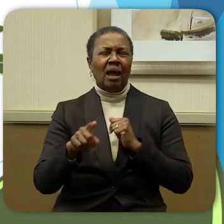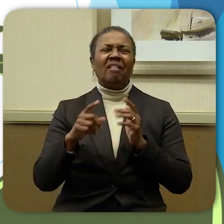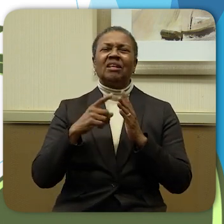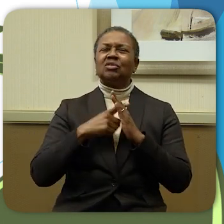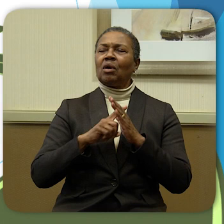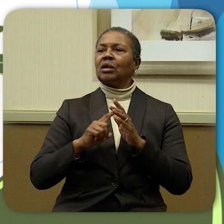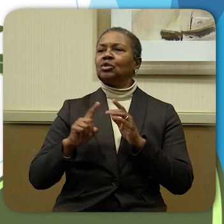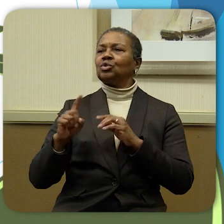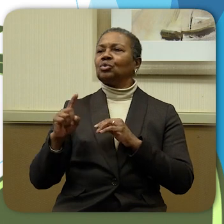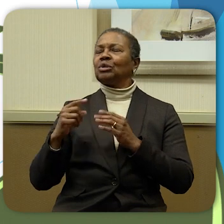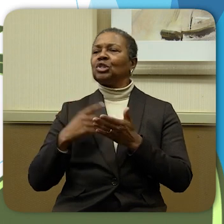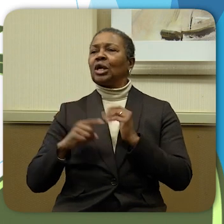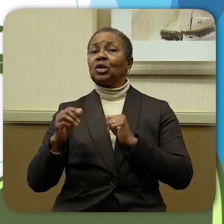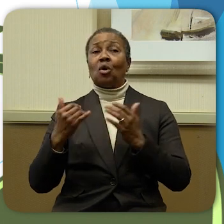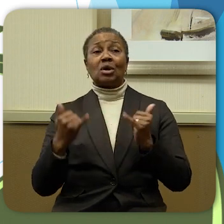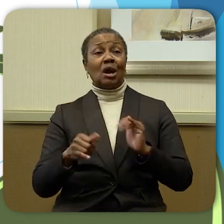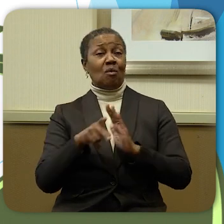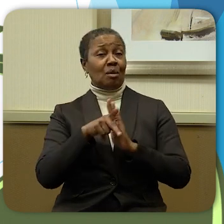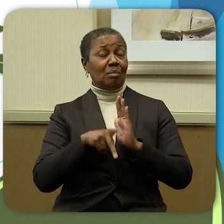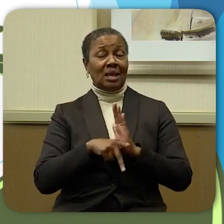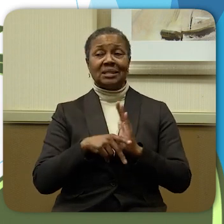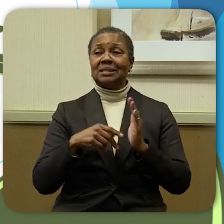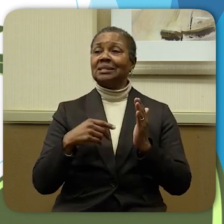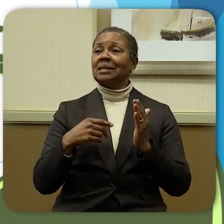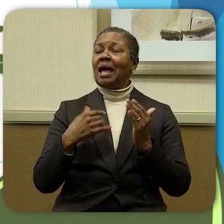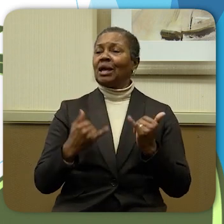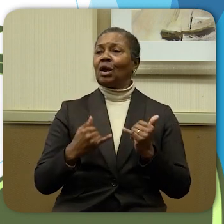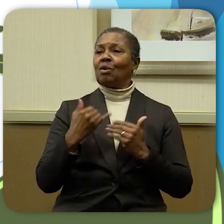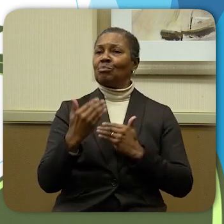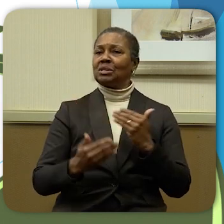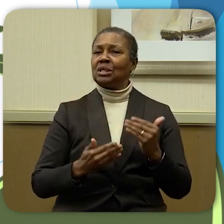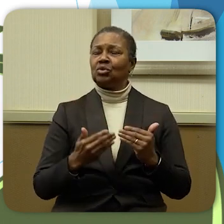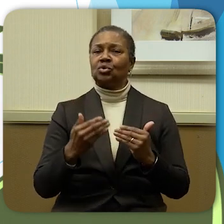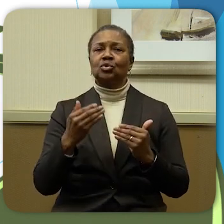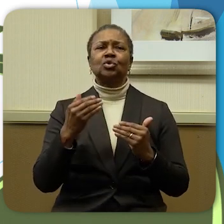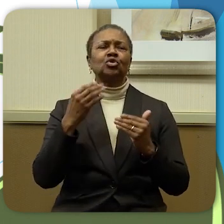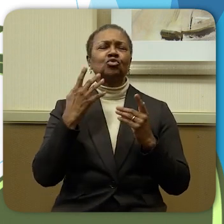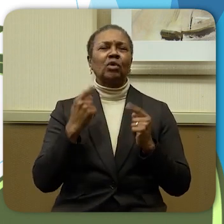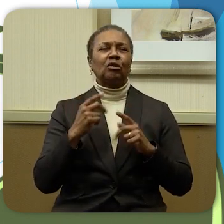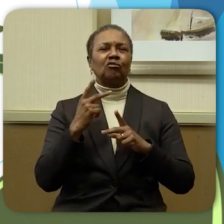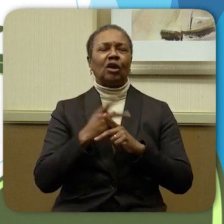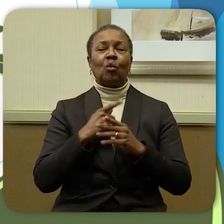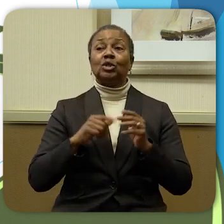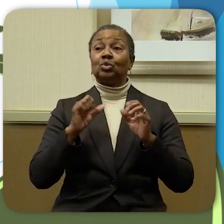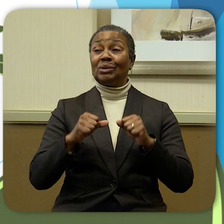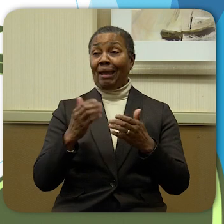to look at your current policies and procedures, again, to determine what you can offer.